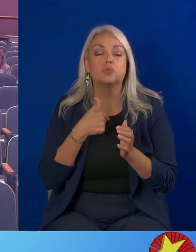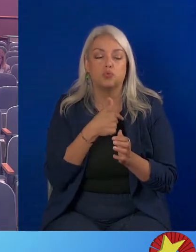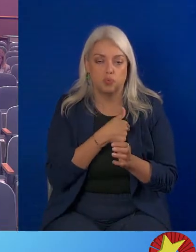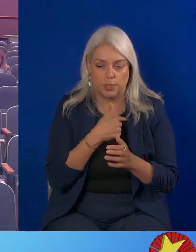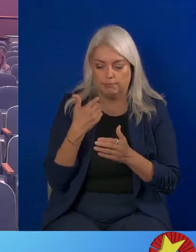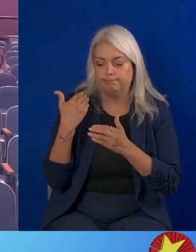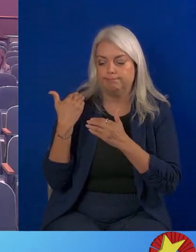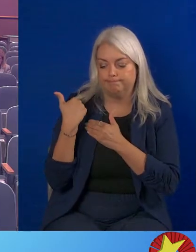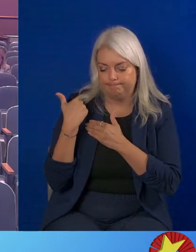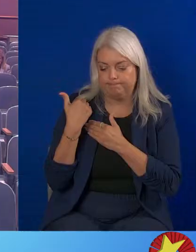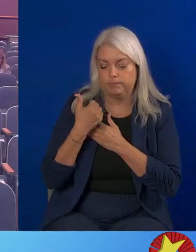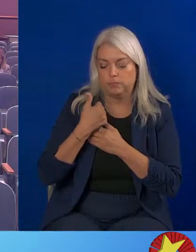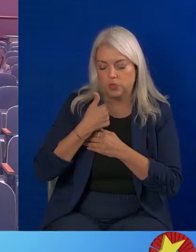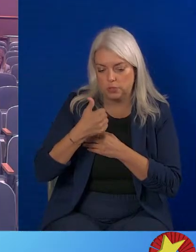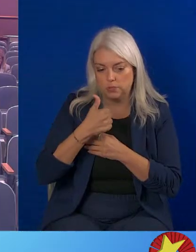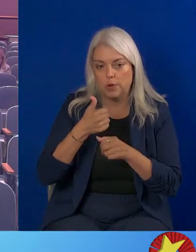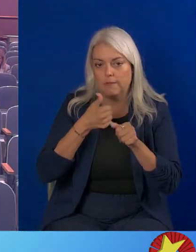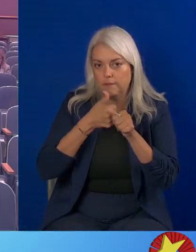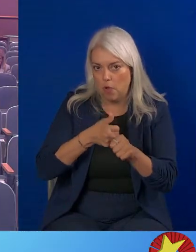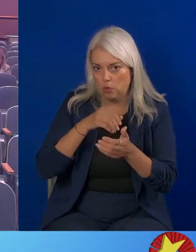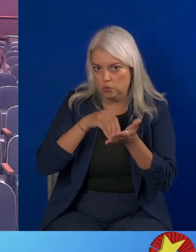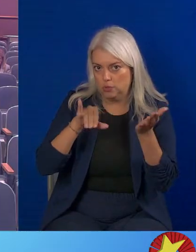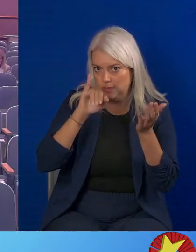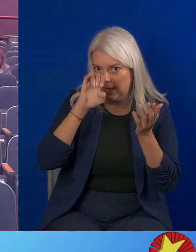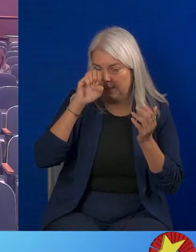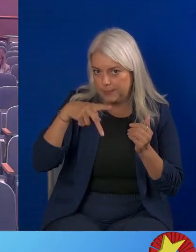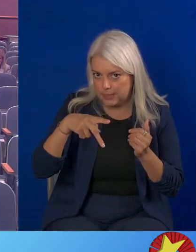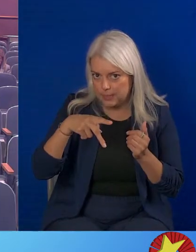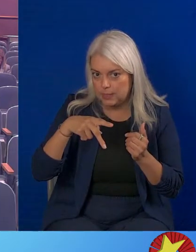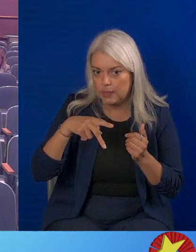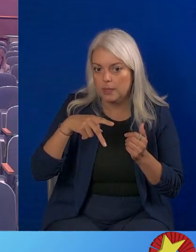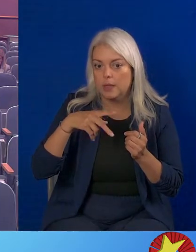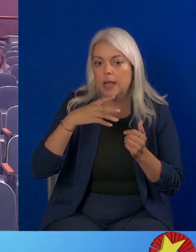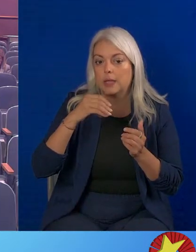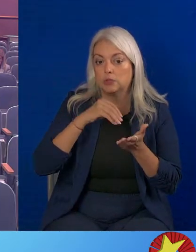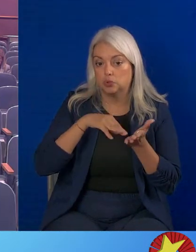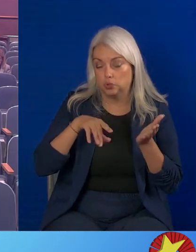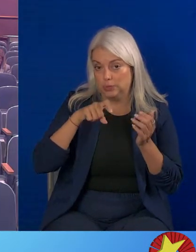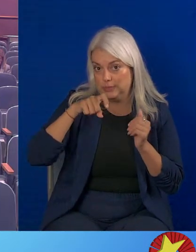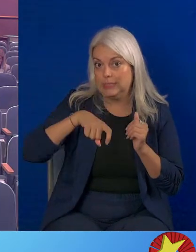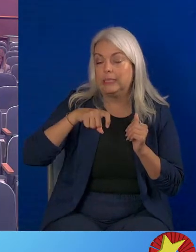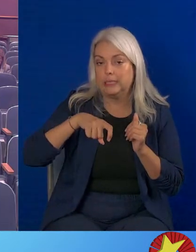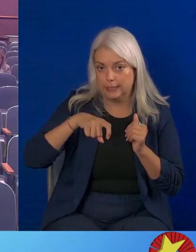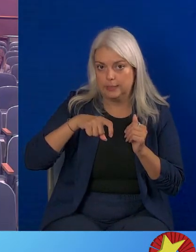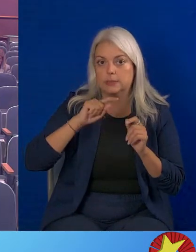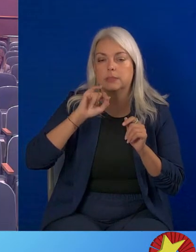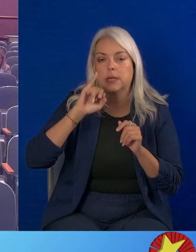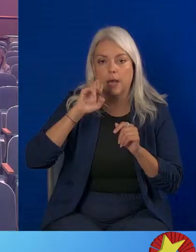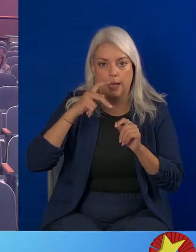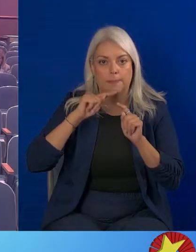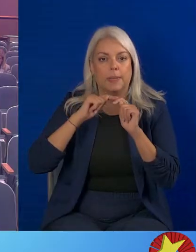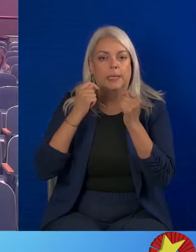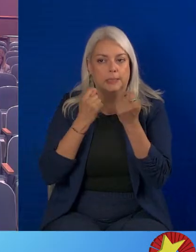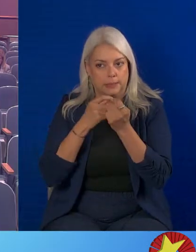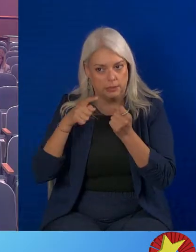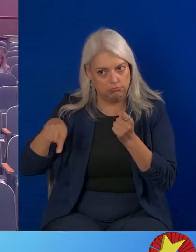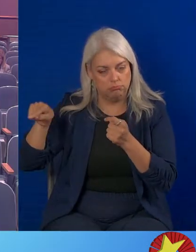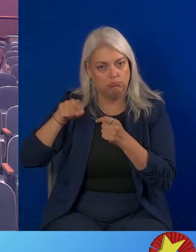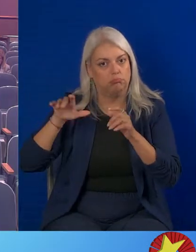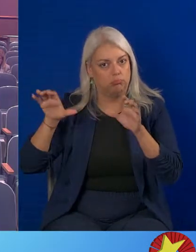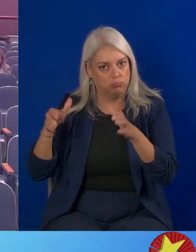in accordance with the IEP and the students' needs that the IEP team collectively